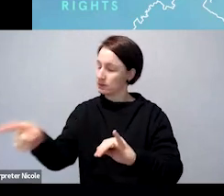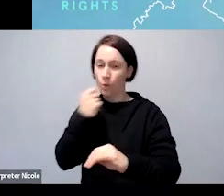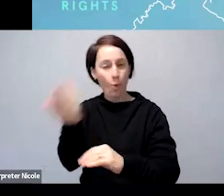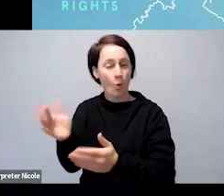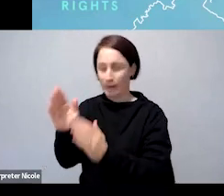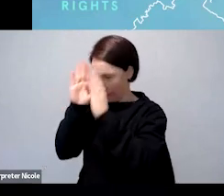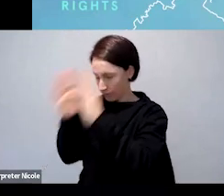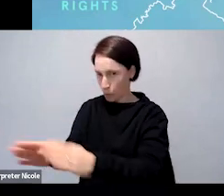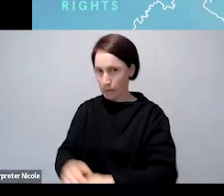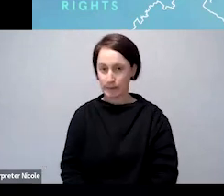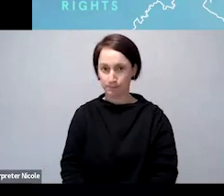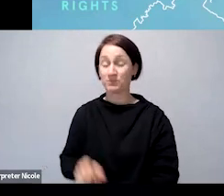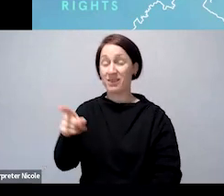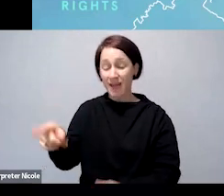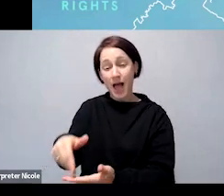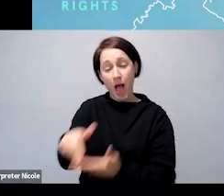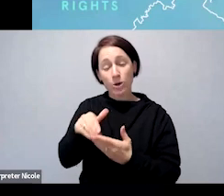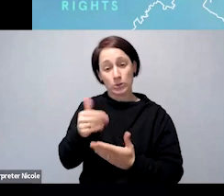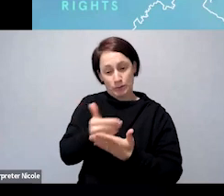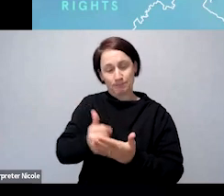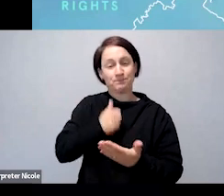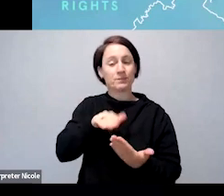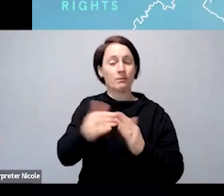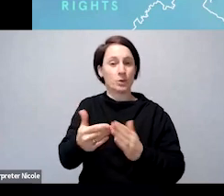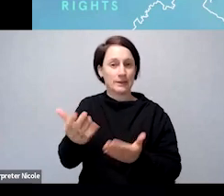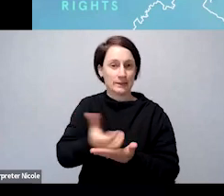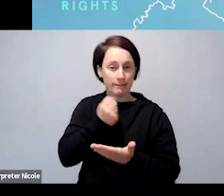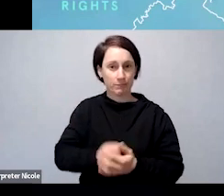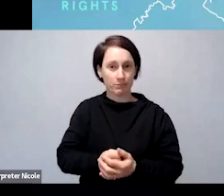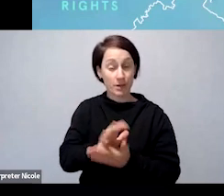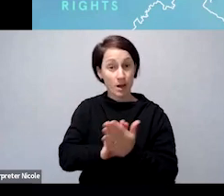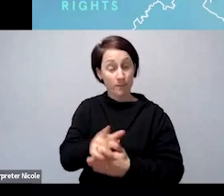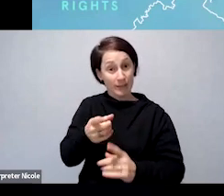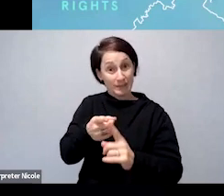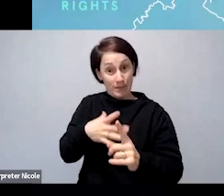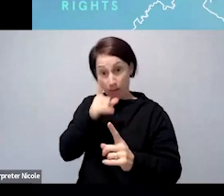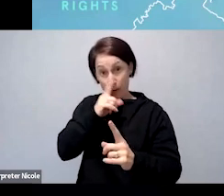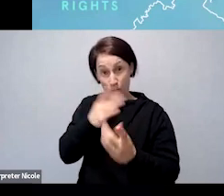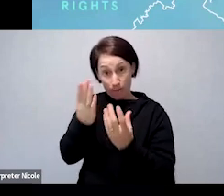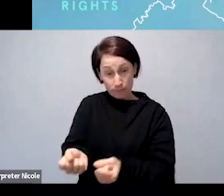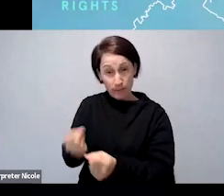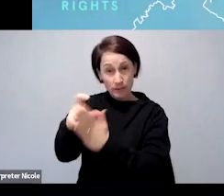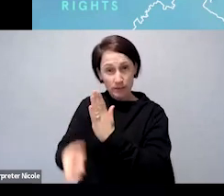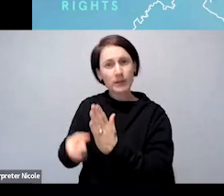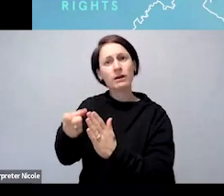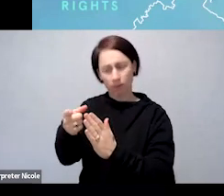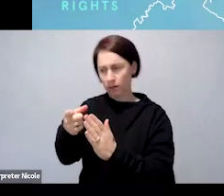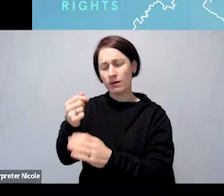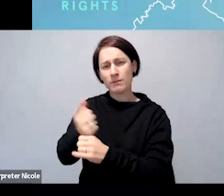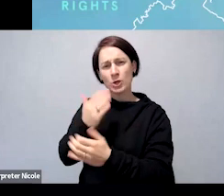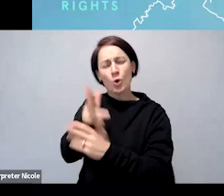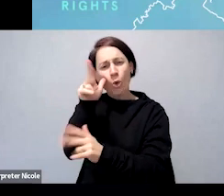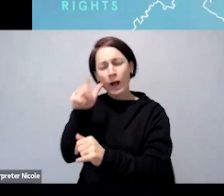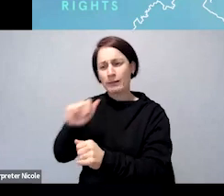safe. It means specifically for people with disability, making sure that we protect the rights of people with disability